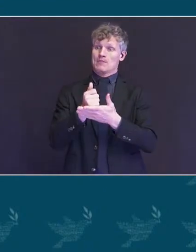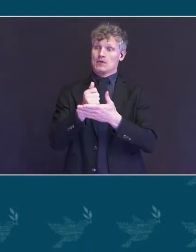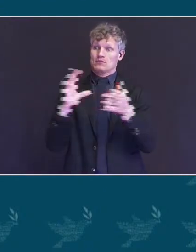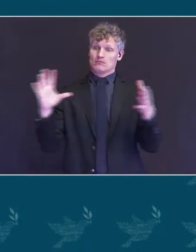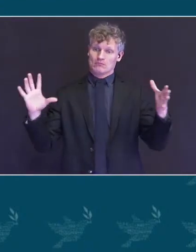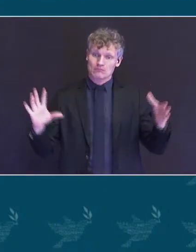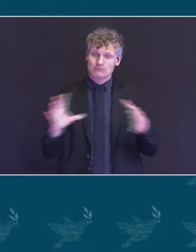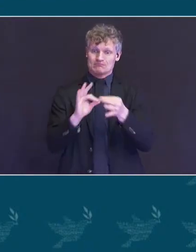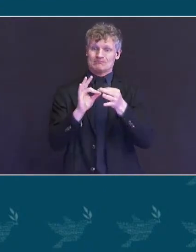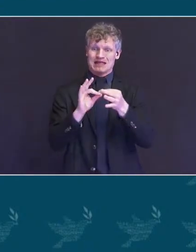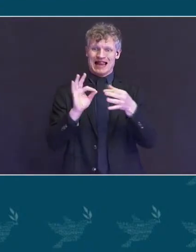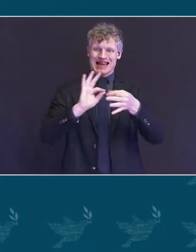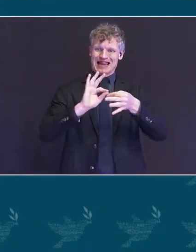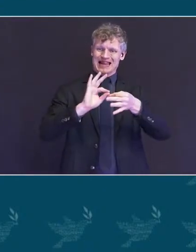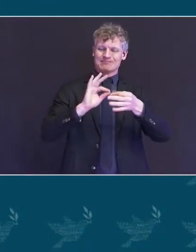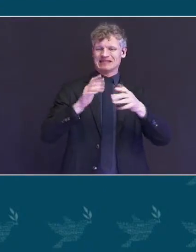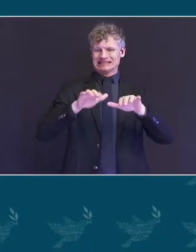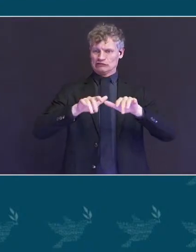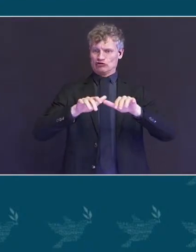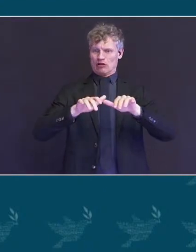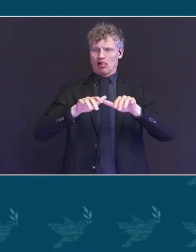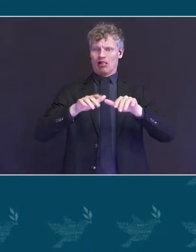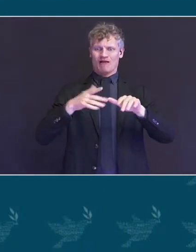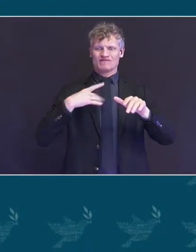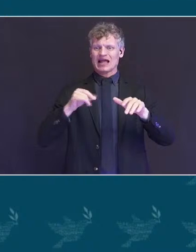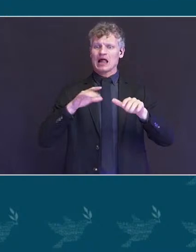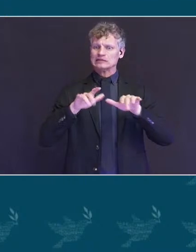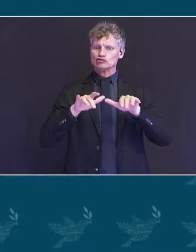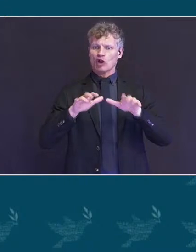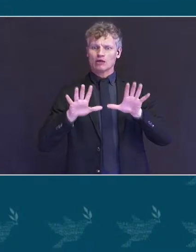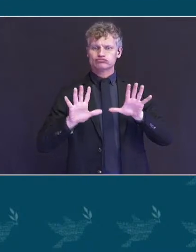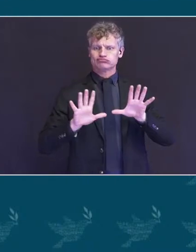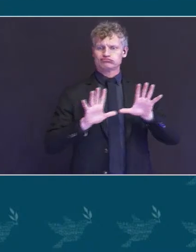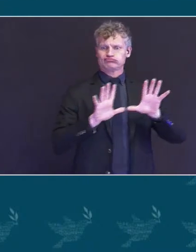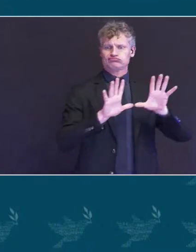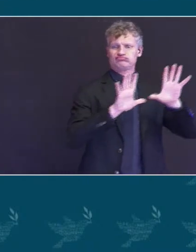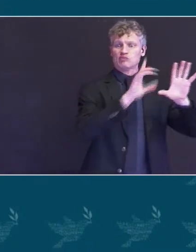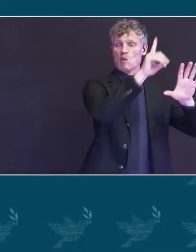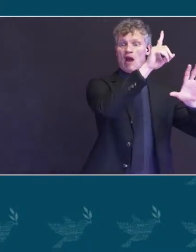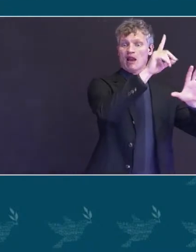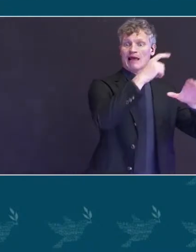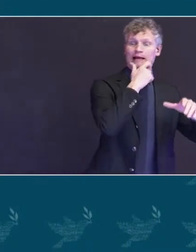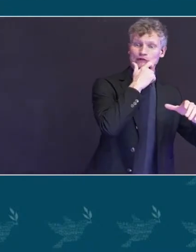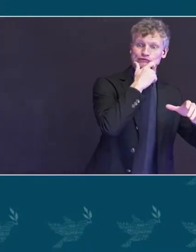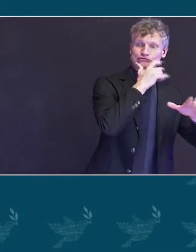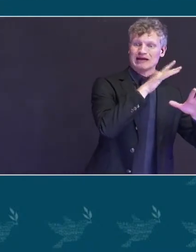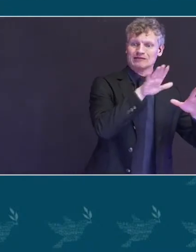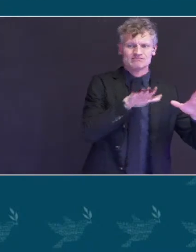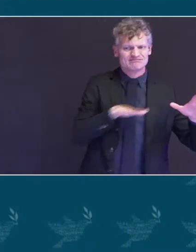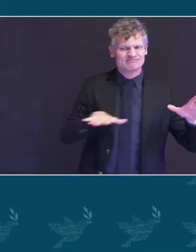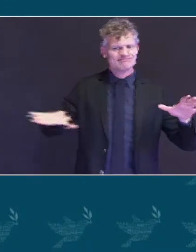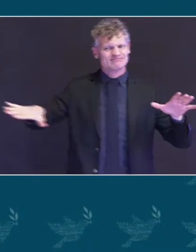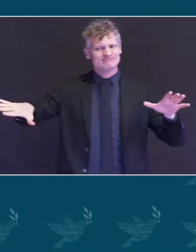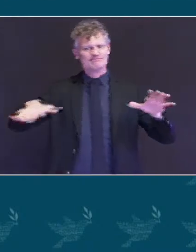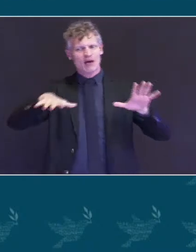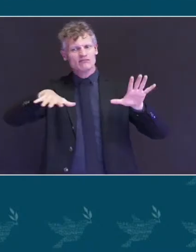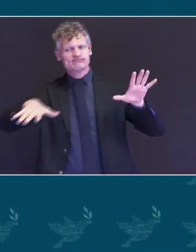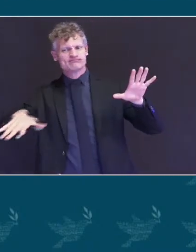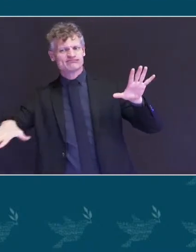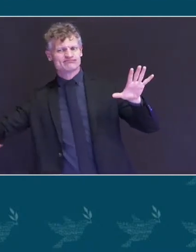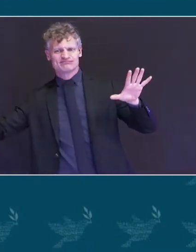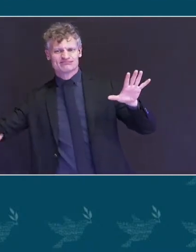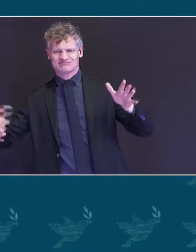promoting linguistic diversity across the continent. Simply translating content is not enough. We must ensure that